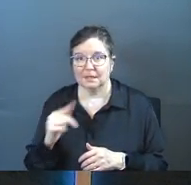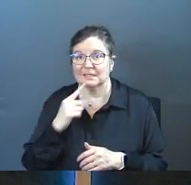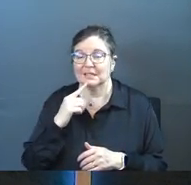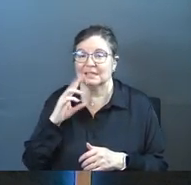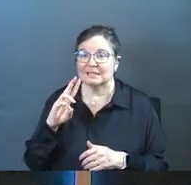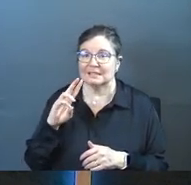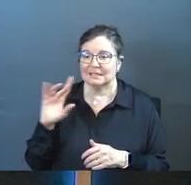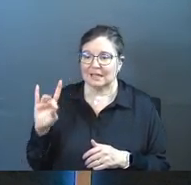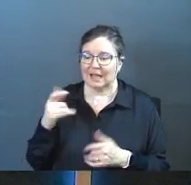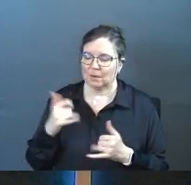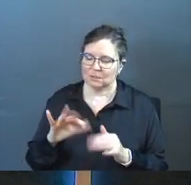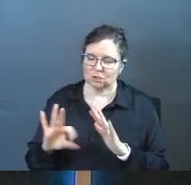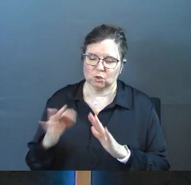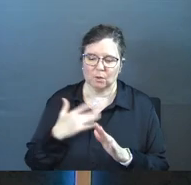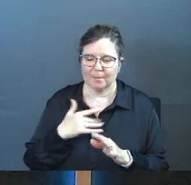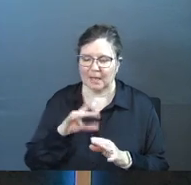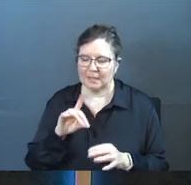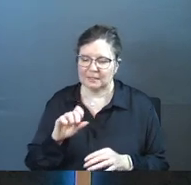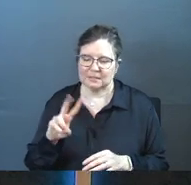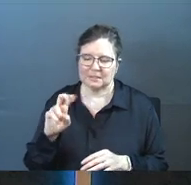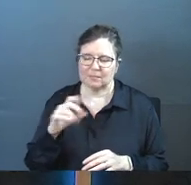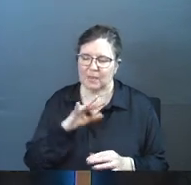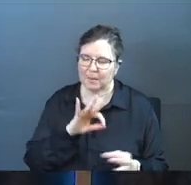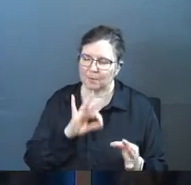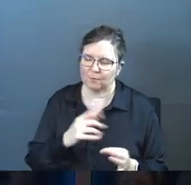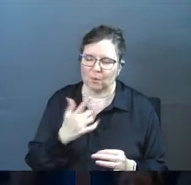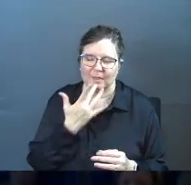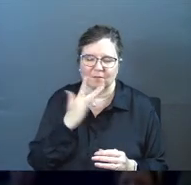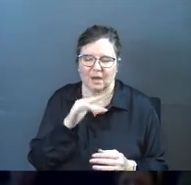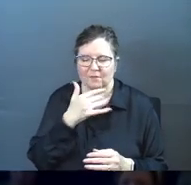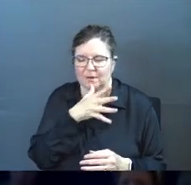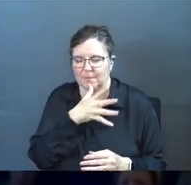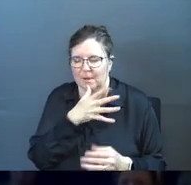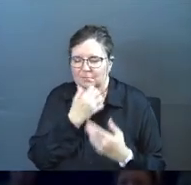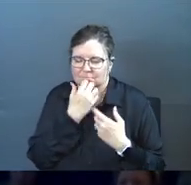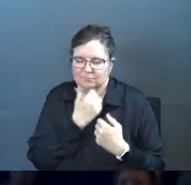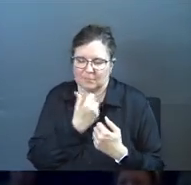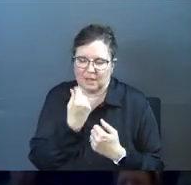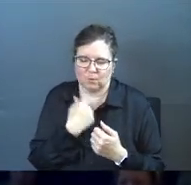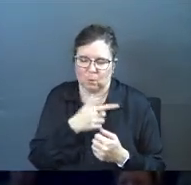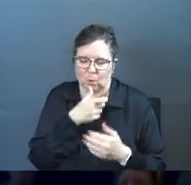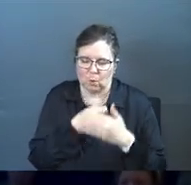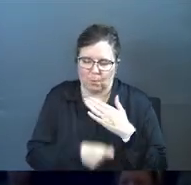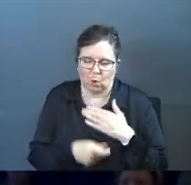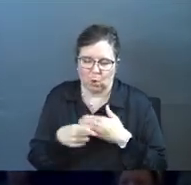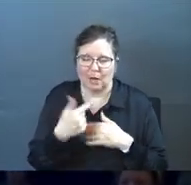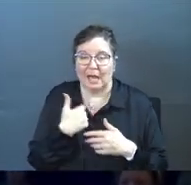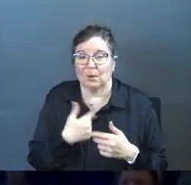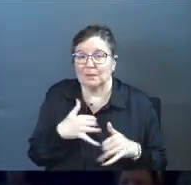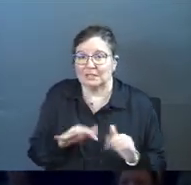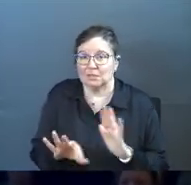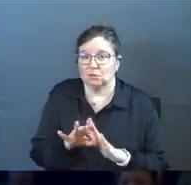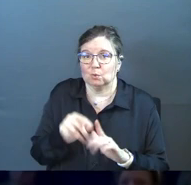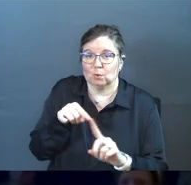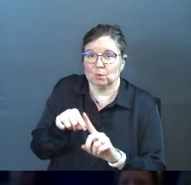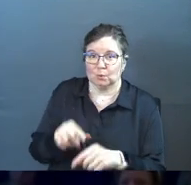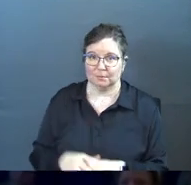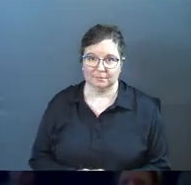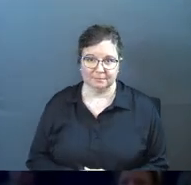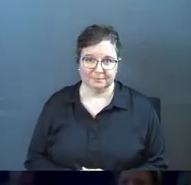still choose my dove, my perfect one. The favorite of her mother, dearly loved by the one who bore her. I would still choose